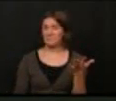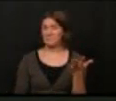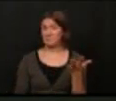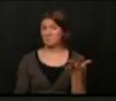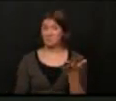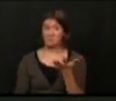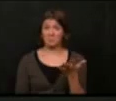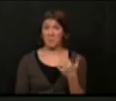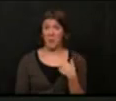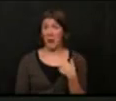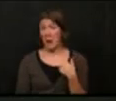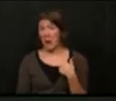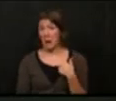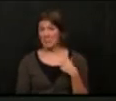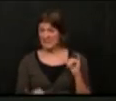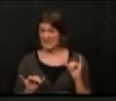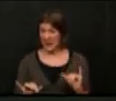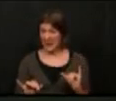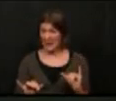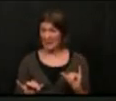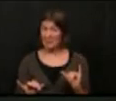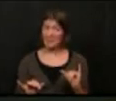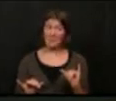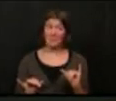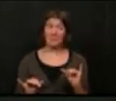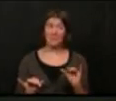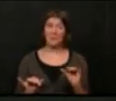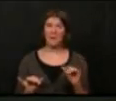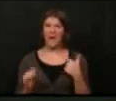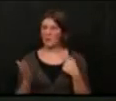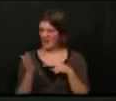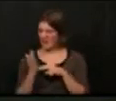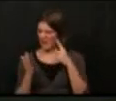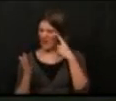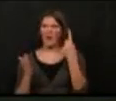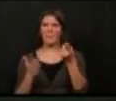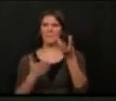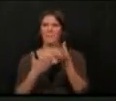I guess the one thing I'd like to see that I don't yet have in this package